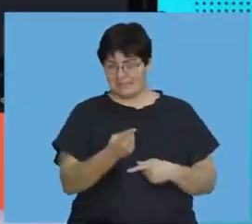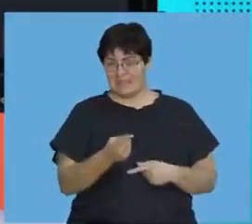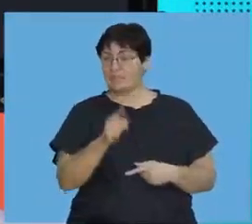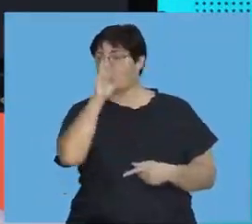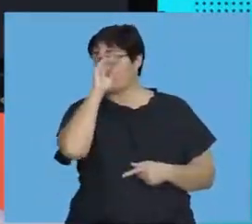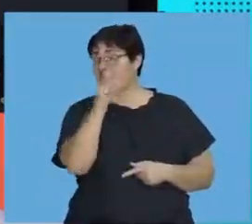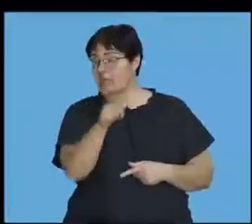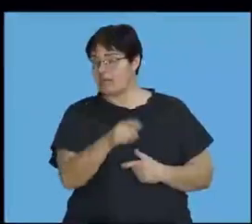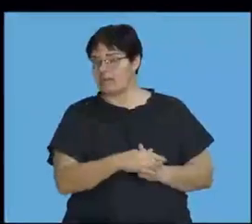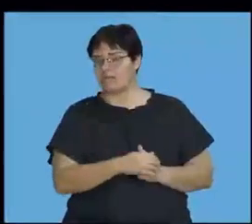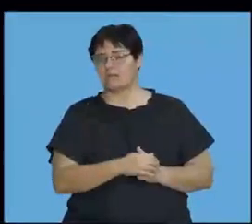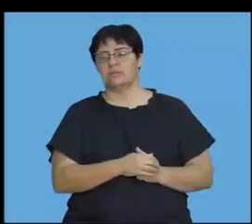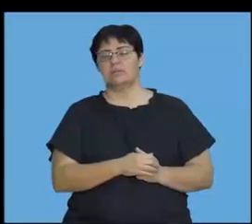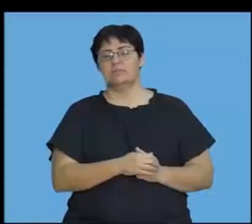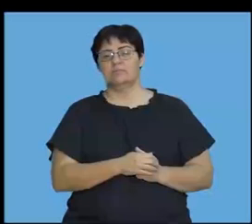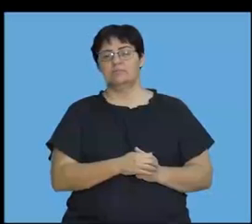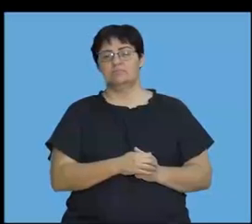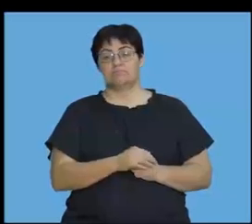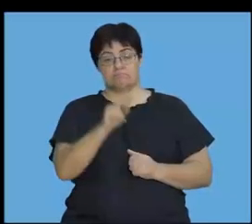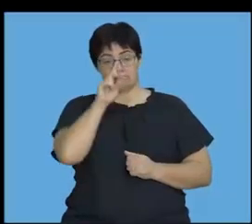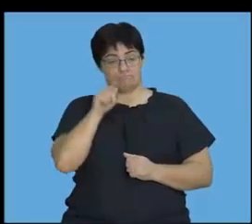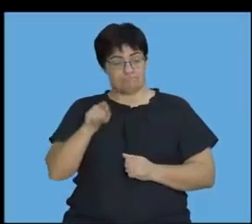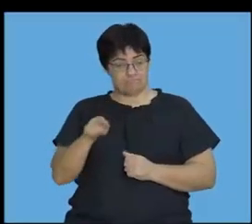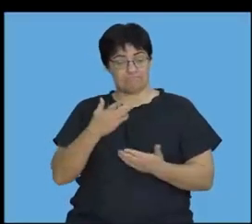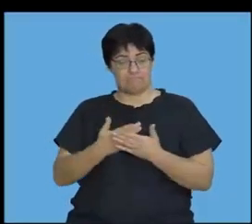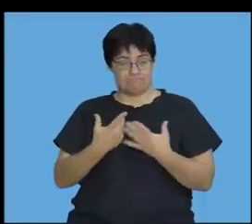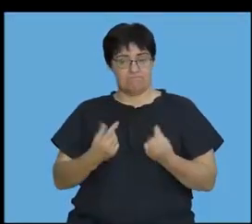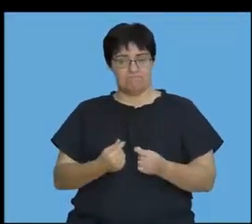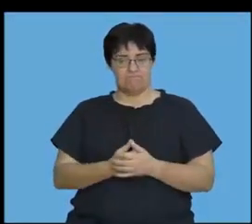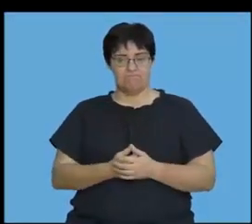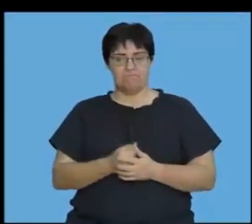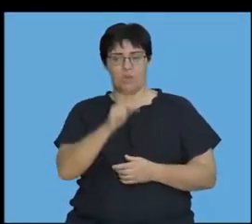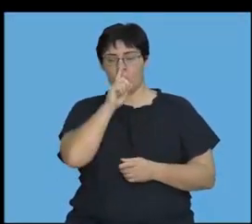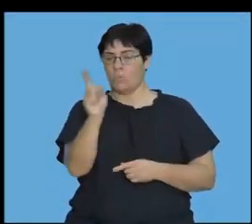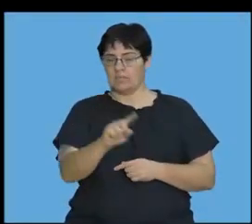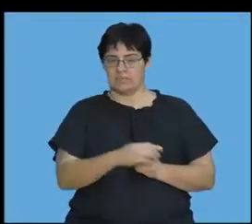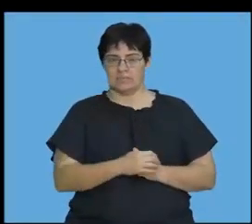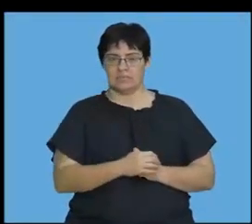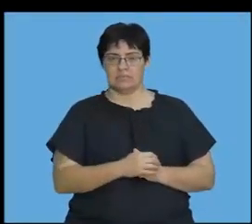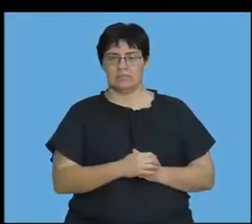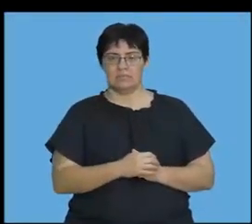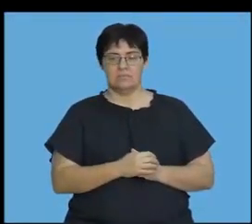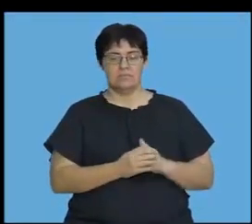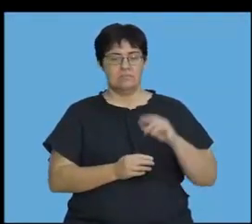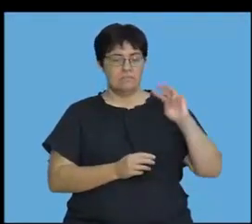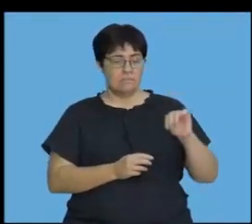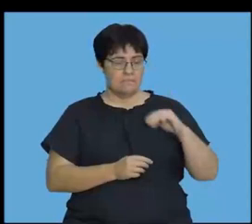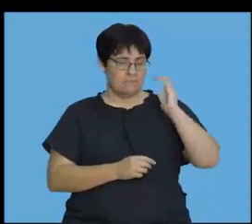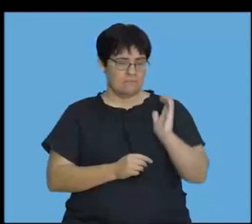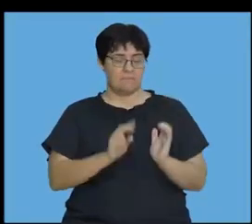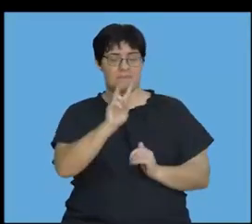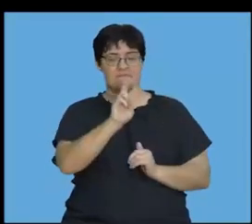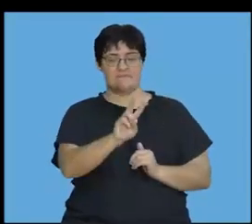remember, we can do this equation, which you've seen, to look like this, where we